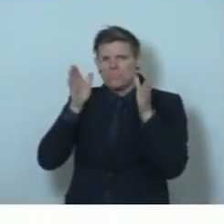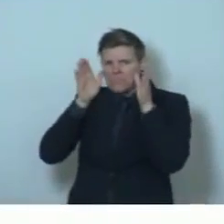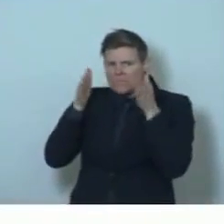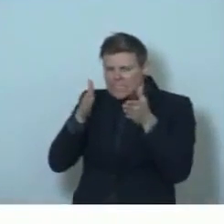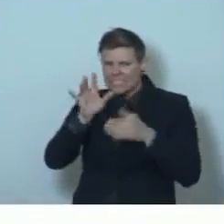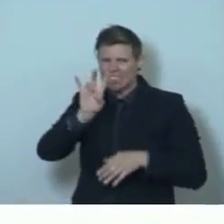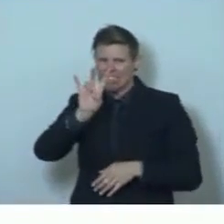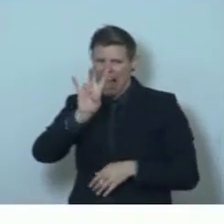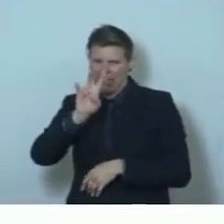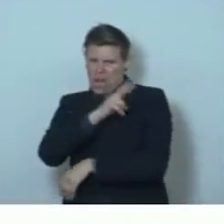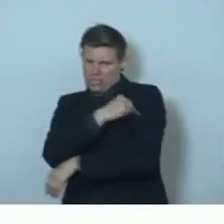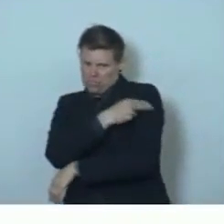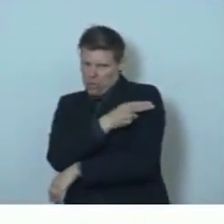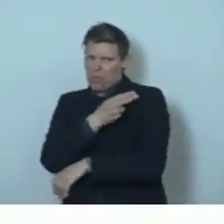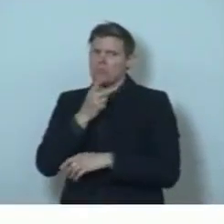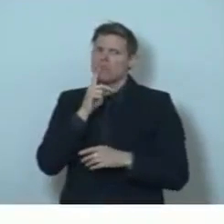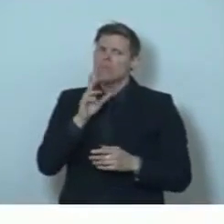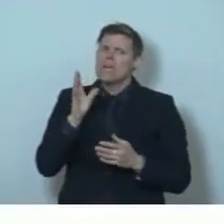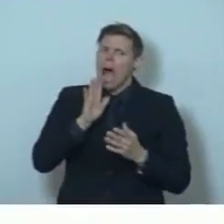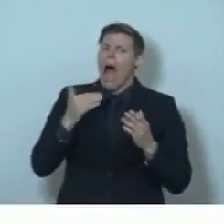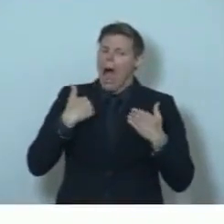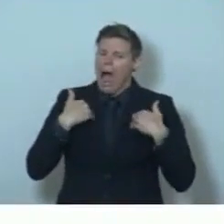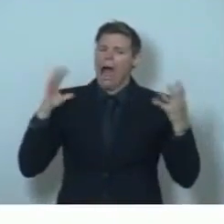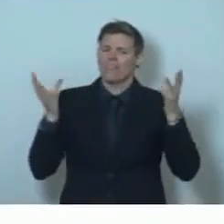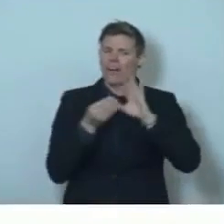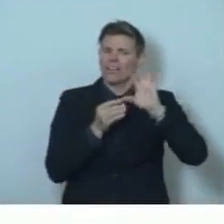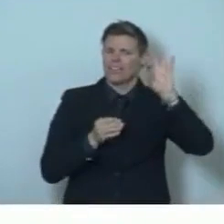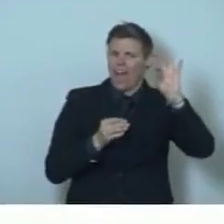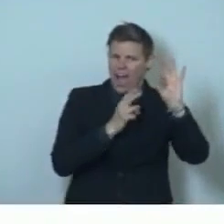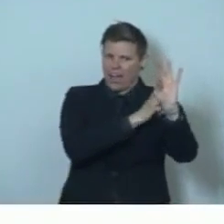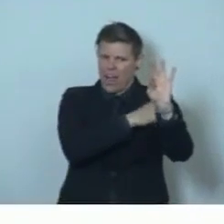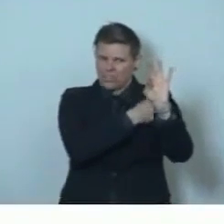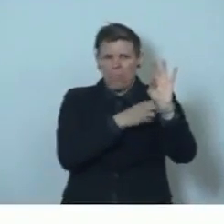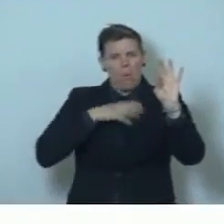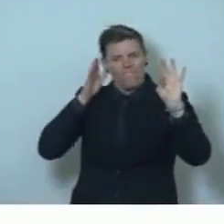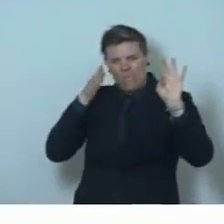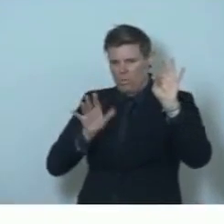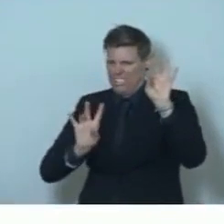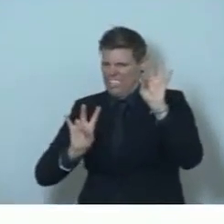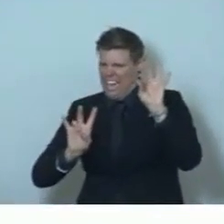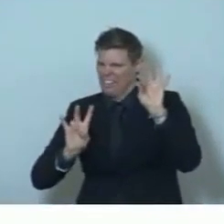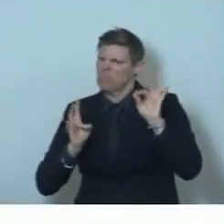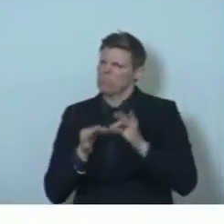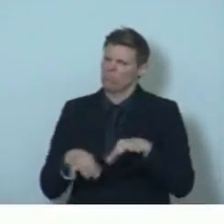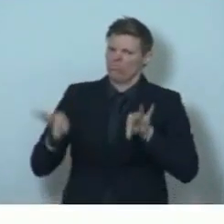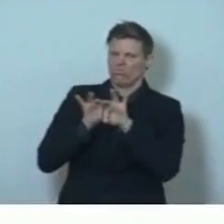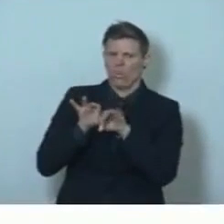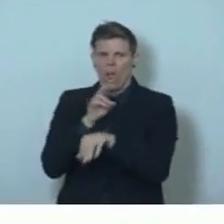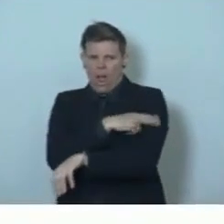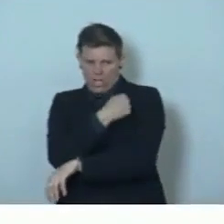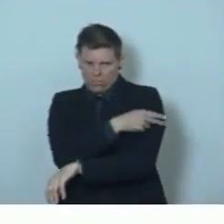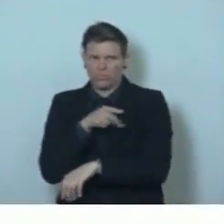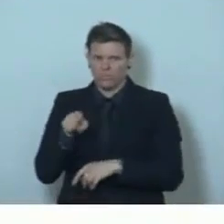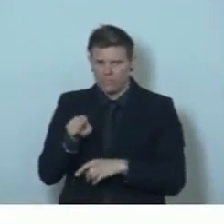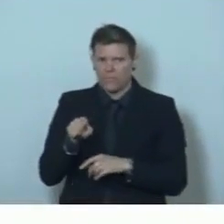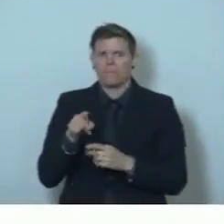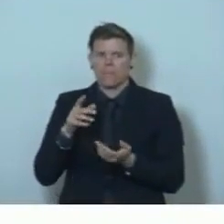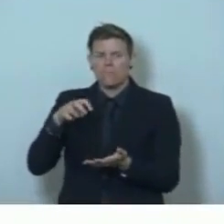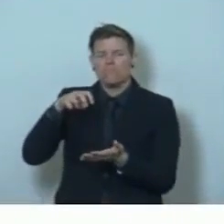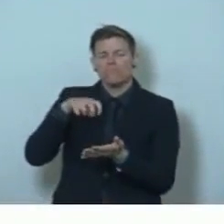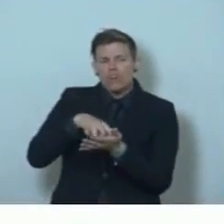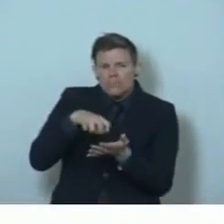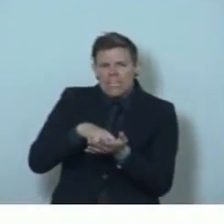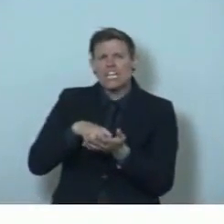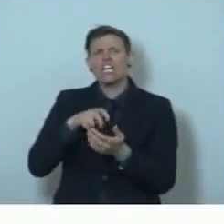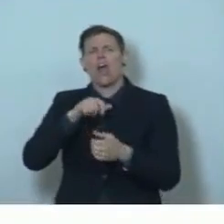and there are really 9 of them, but just go with me on this. Presbyterian has multiple hospitals, so does some other